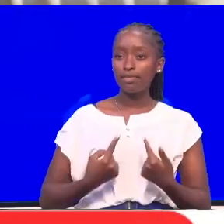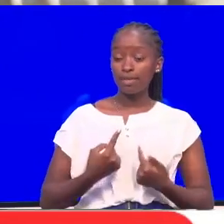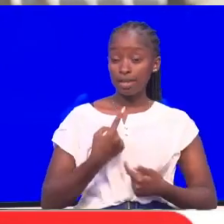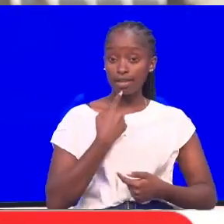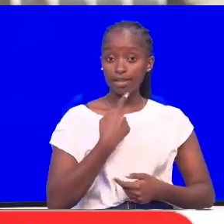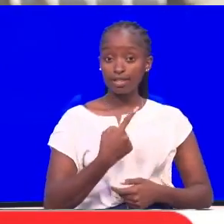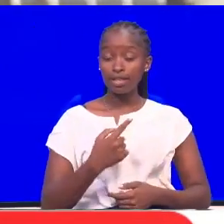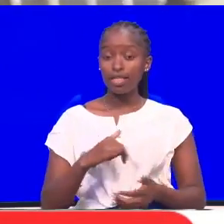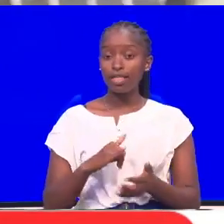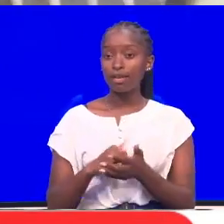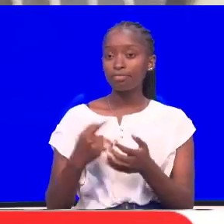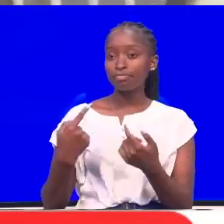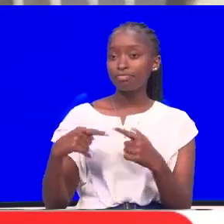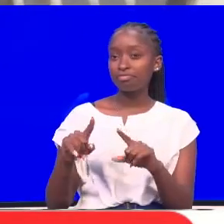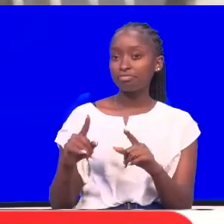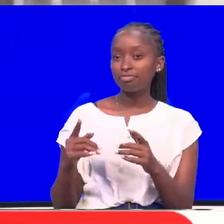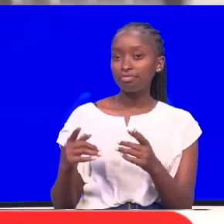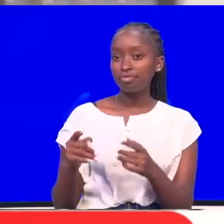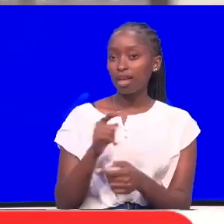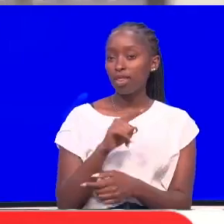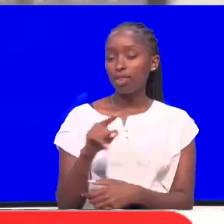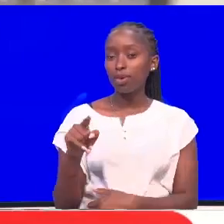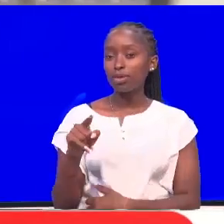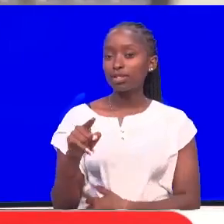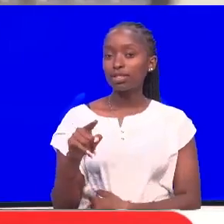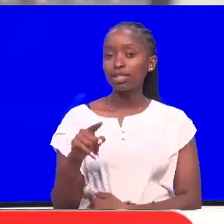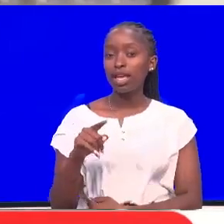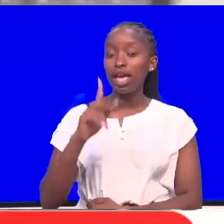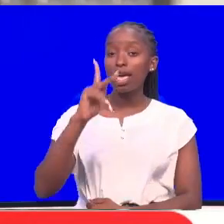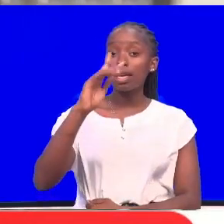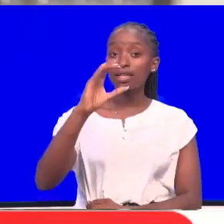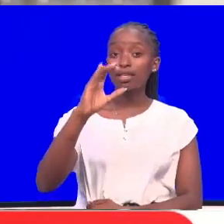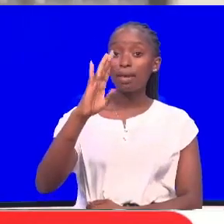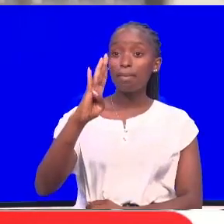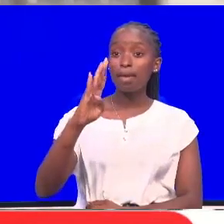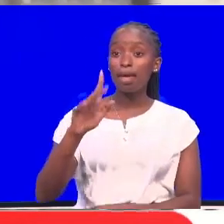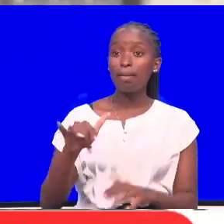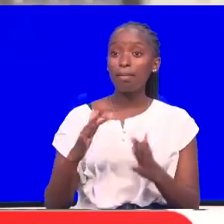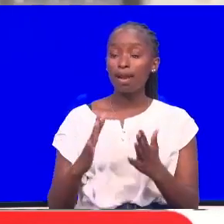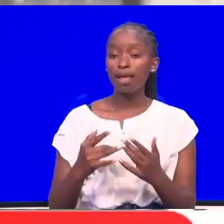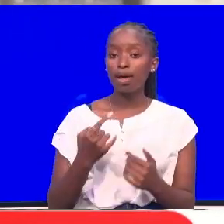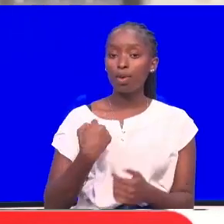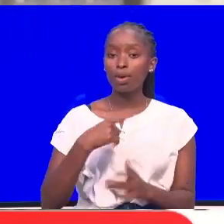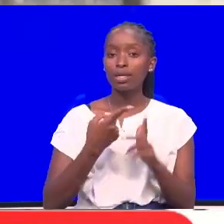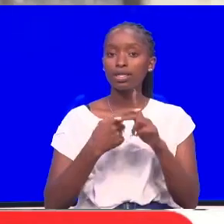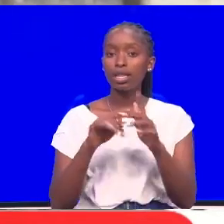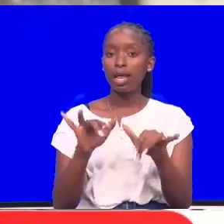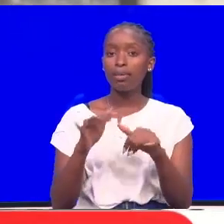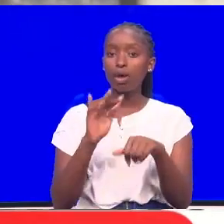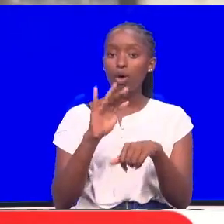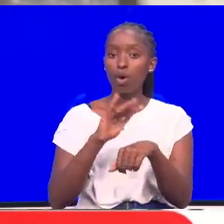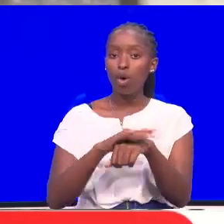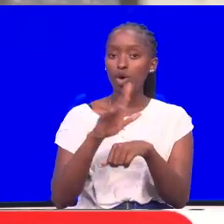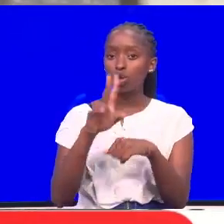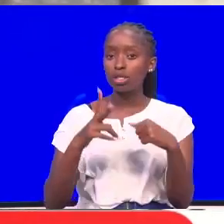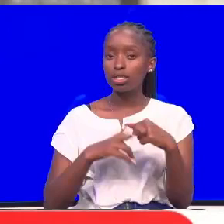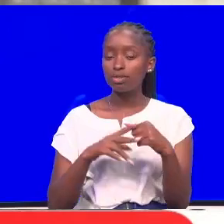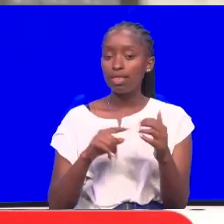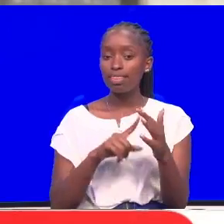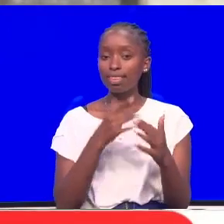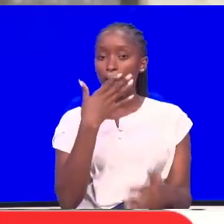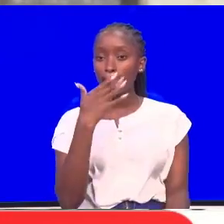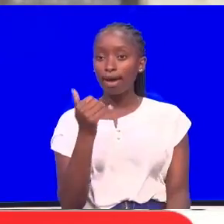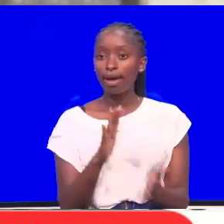fit. Those who like player KCB players, we started training on 27th. At least they are better. And some of